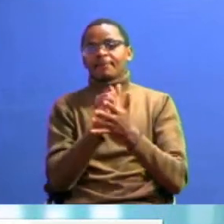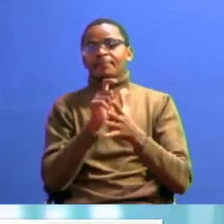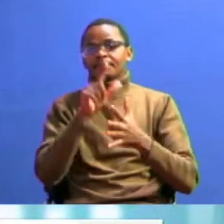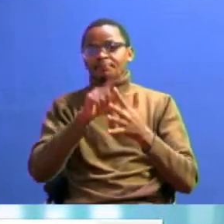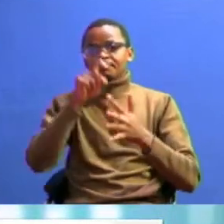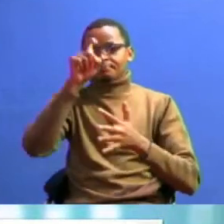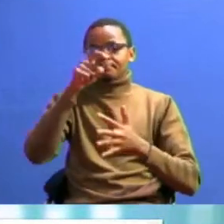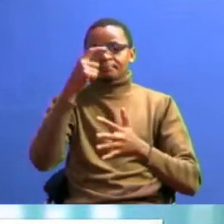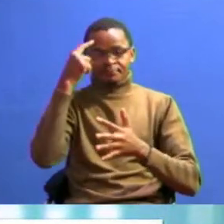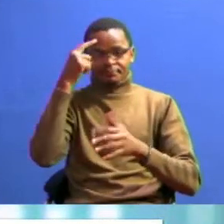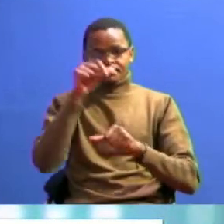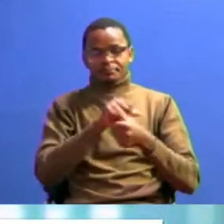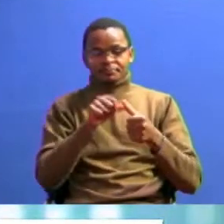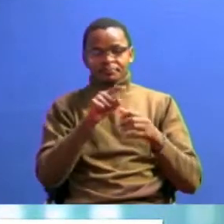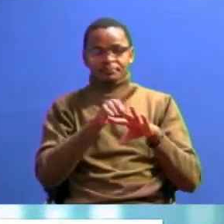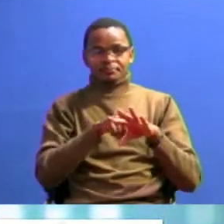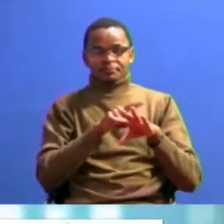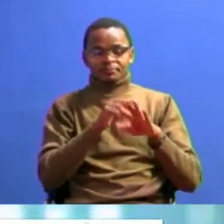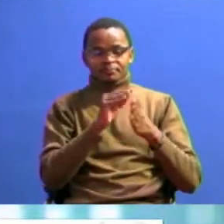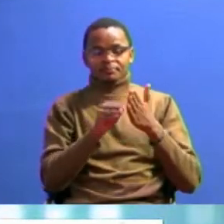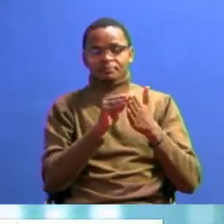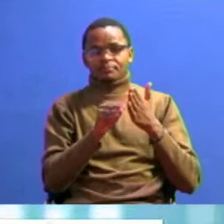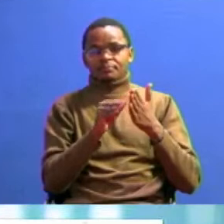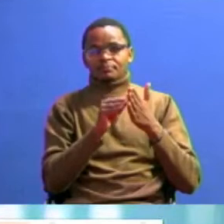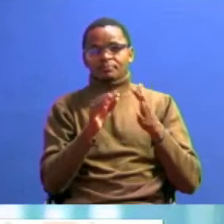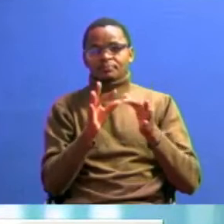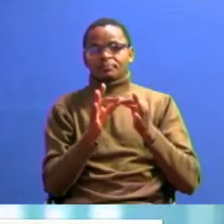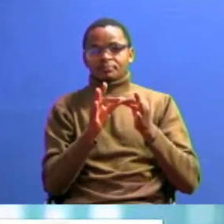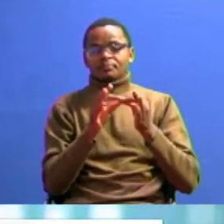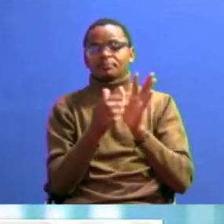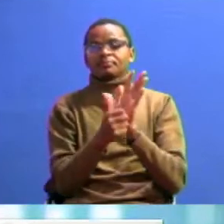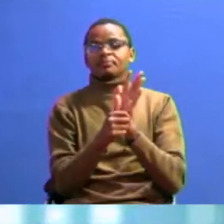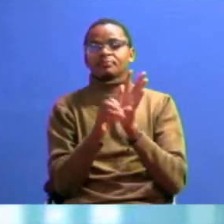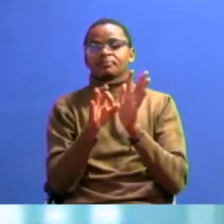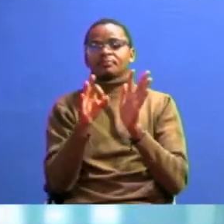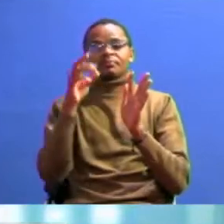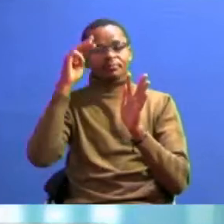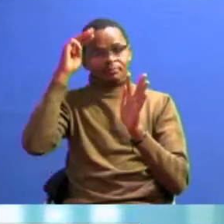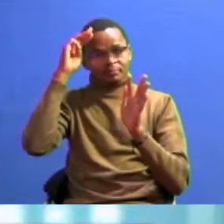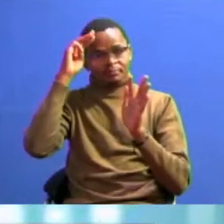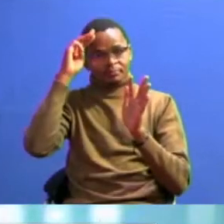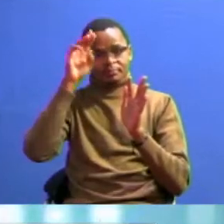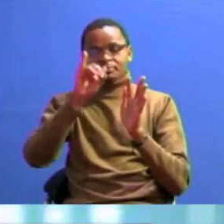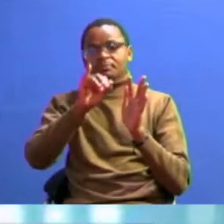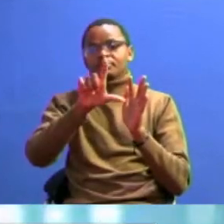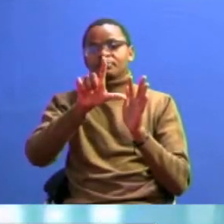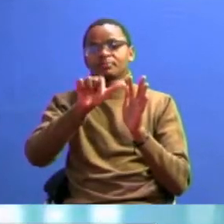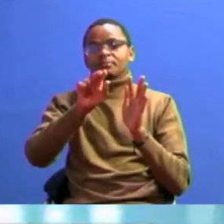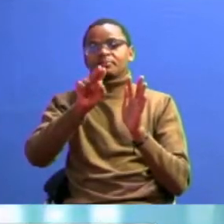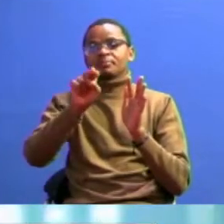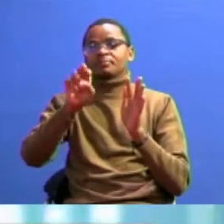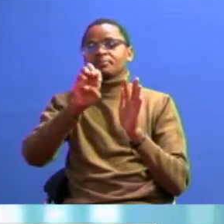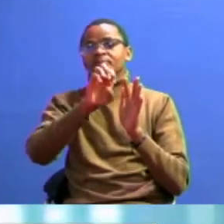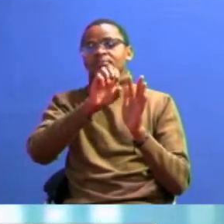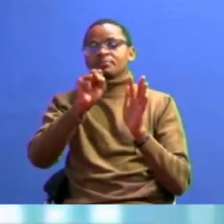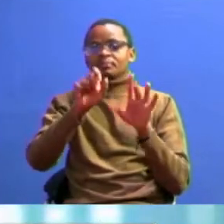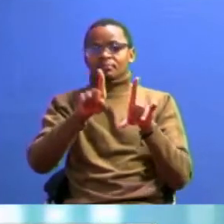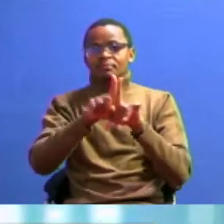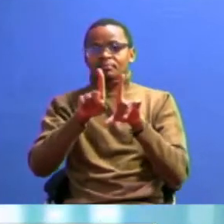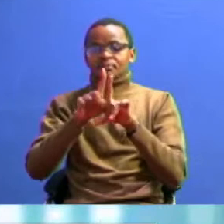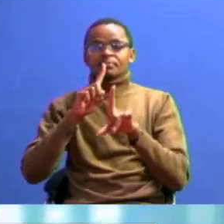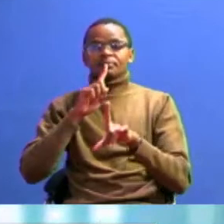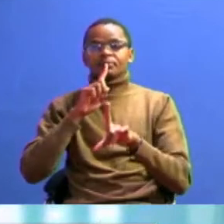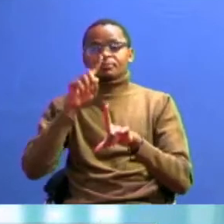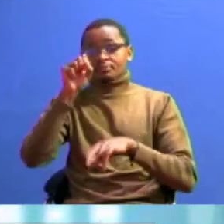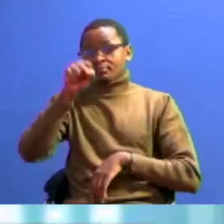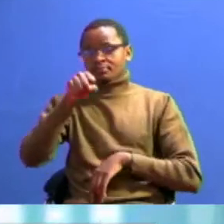think about when we want to address this joint problem of mental illnesses and substance use disorders. You also said something,